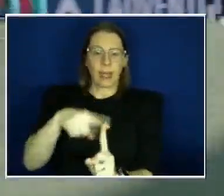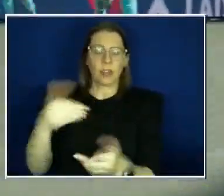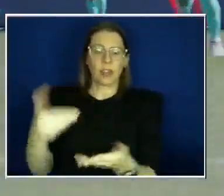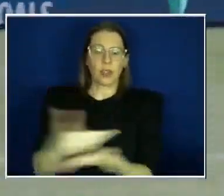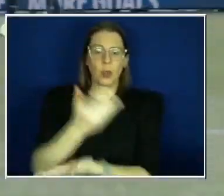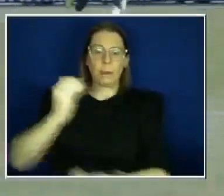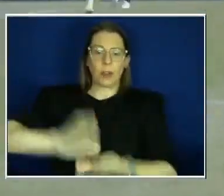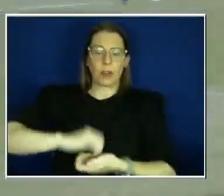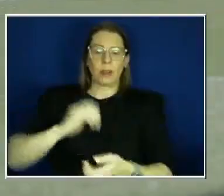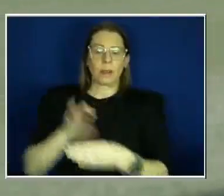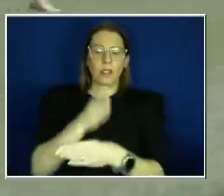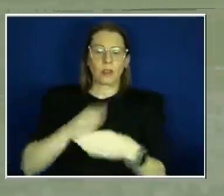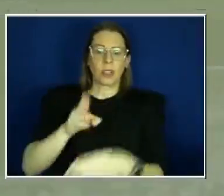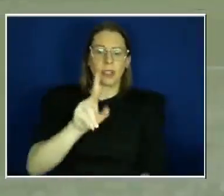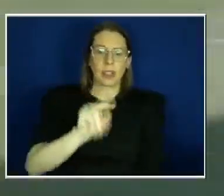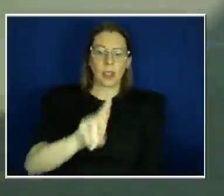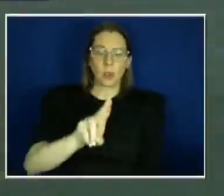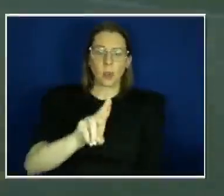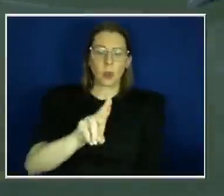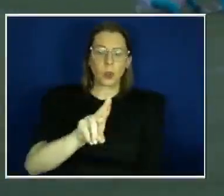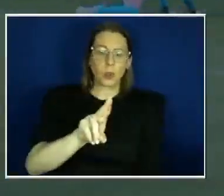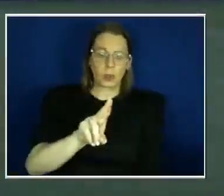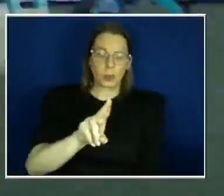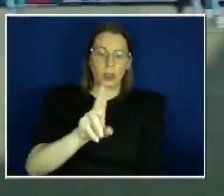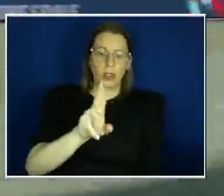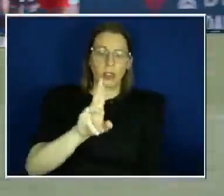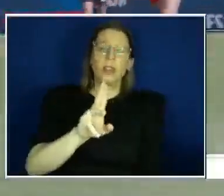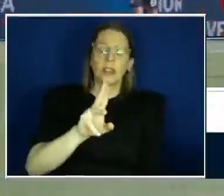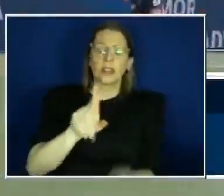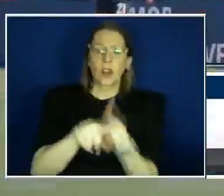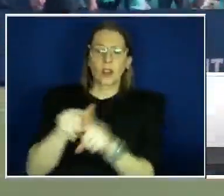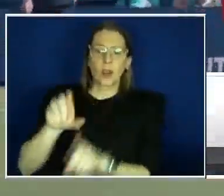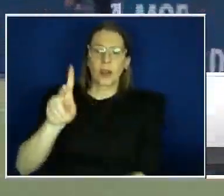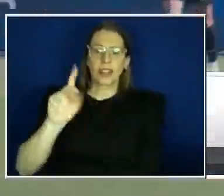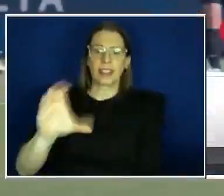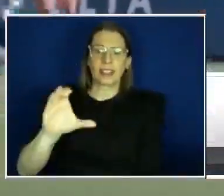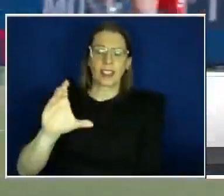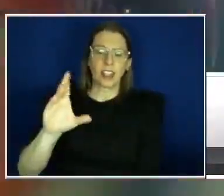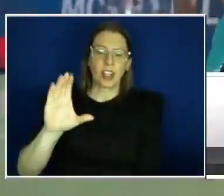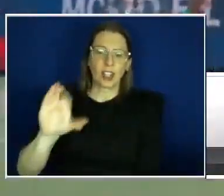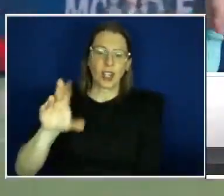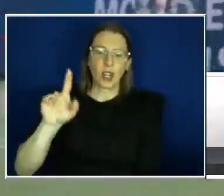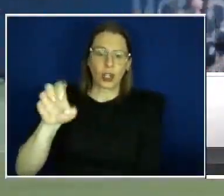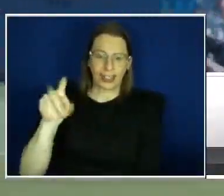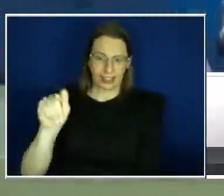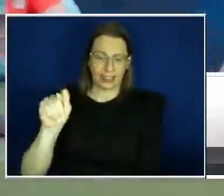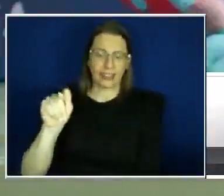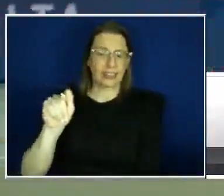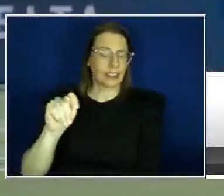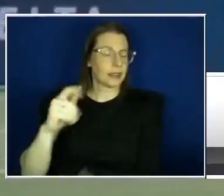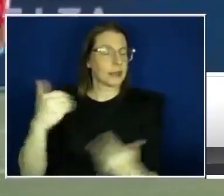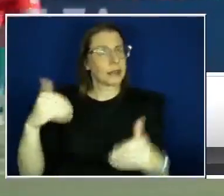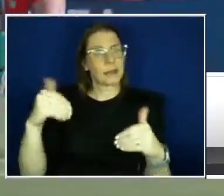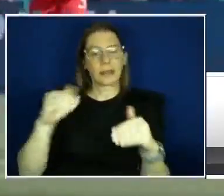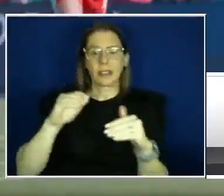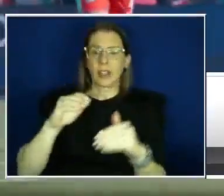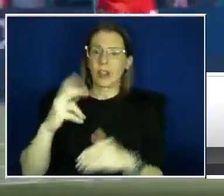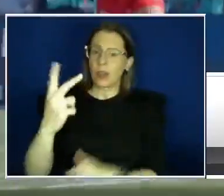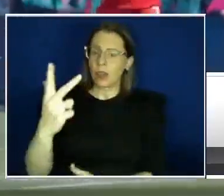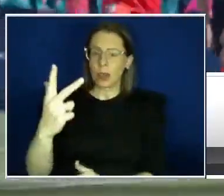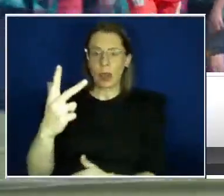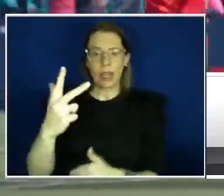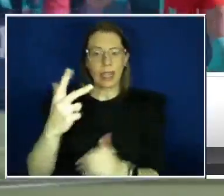the University of Kansas Health System and Kansas City Current. What a start to the Current season. 3 matches, 3